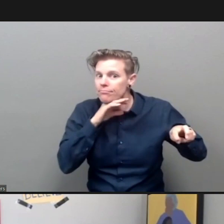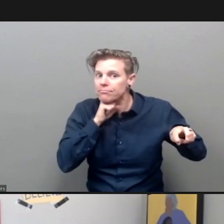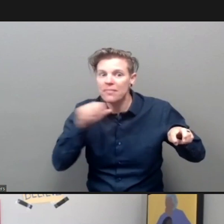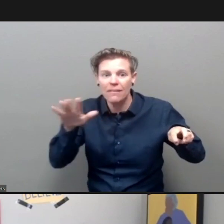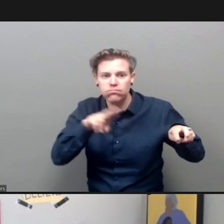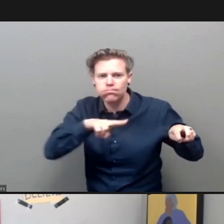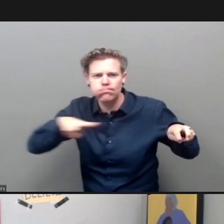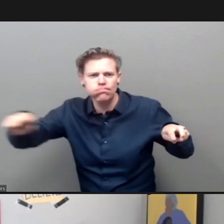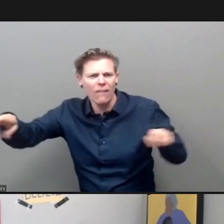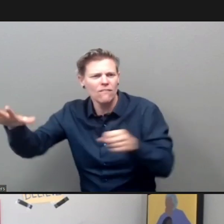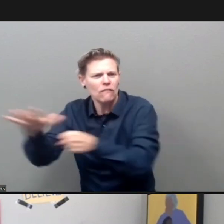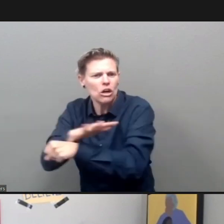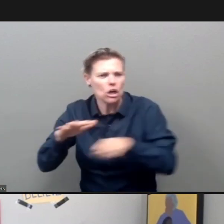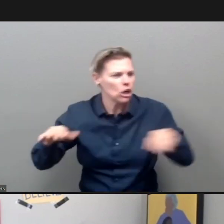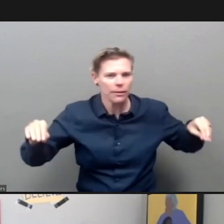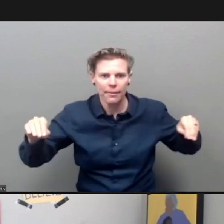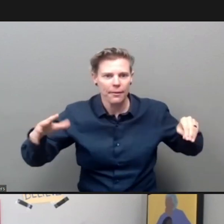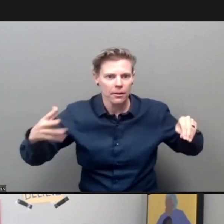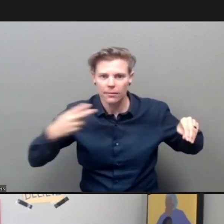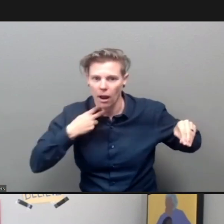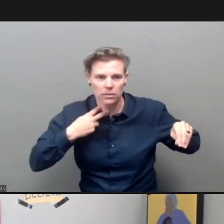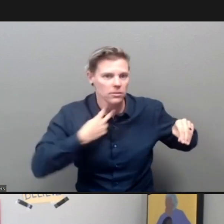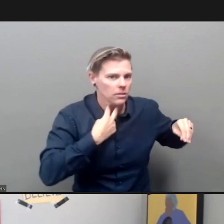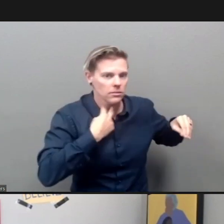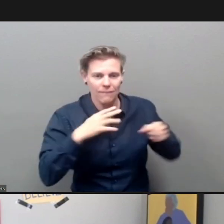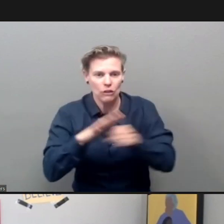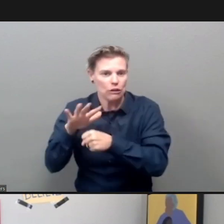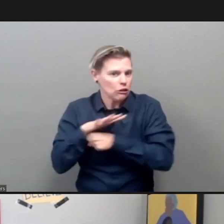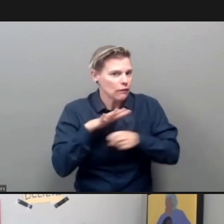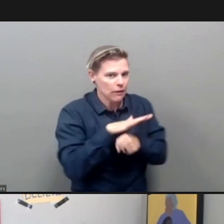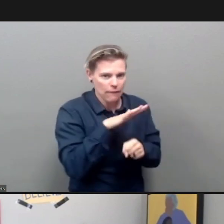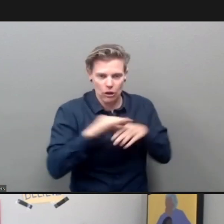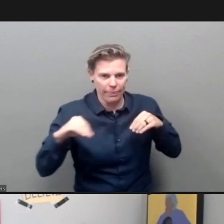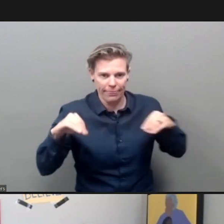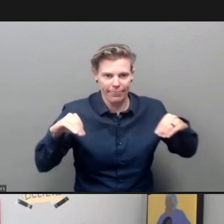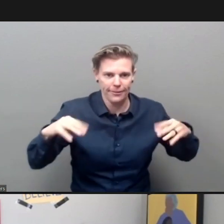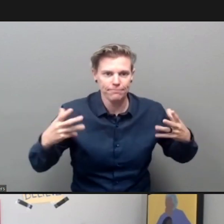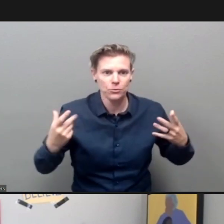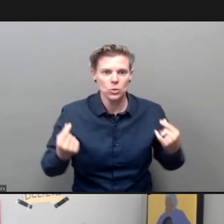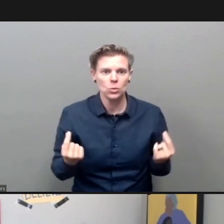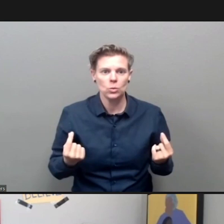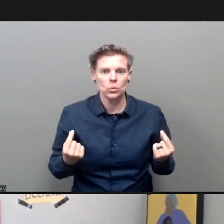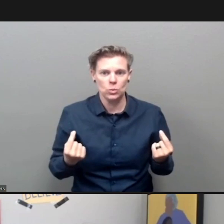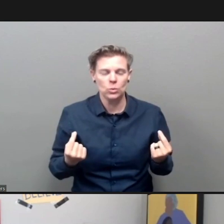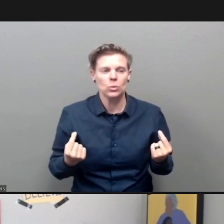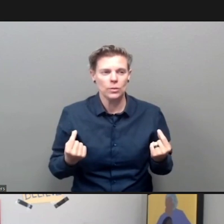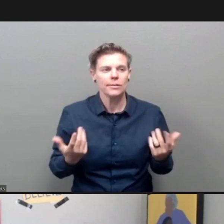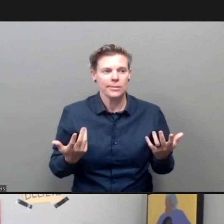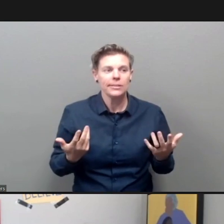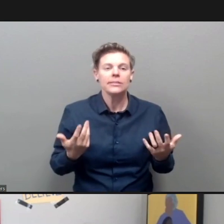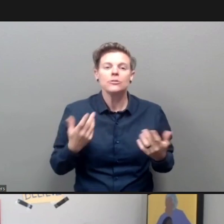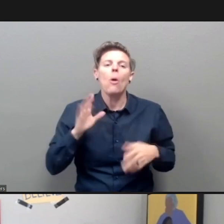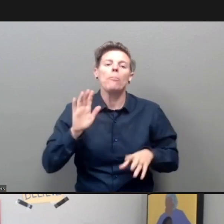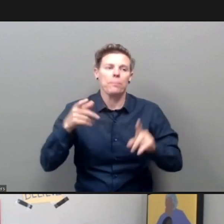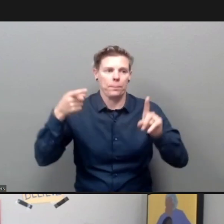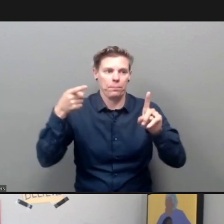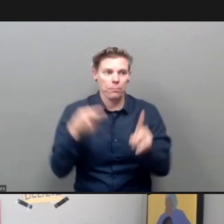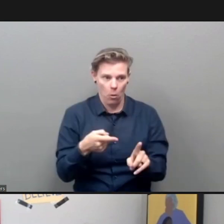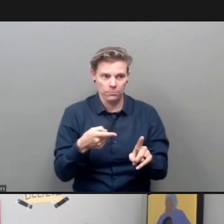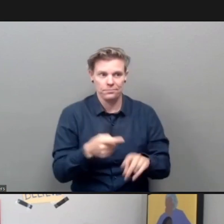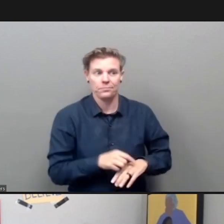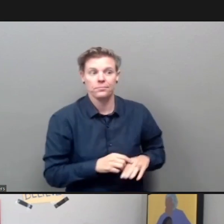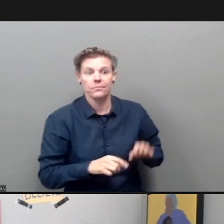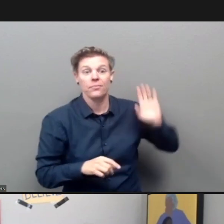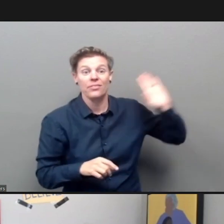definition, Chris, is just the need for services has now outstripped the ability to